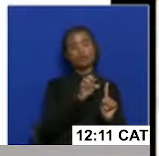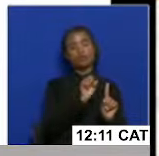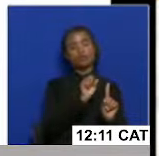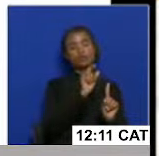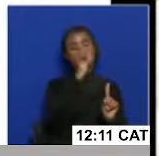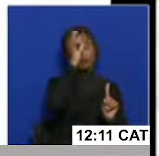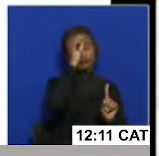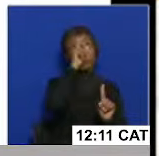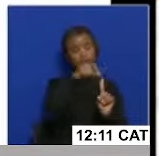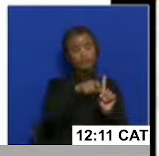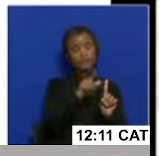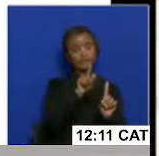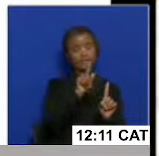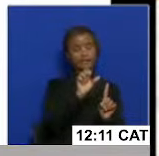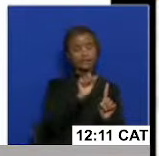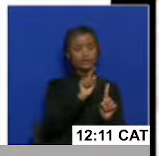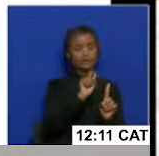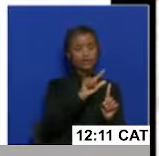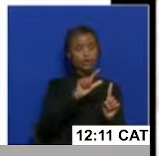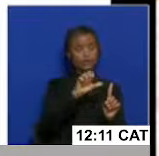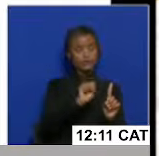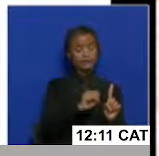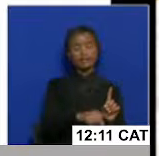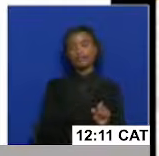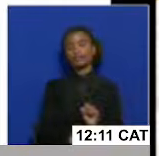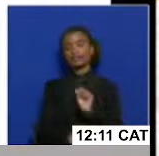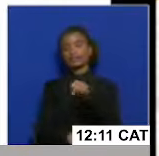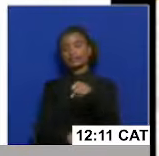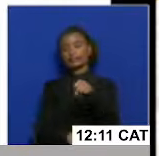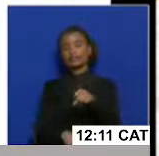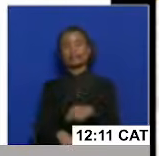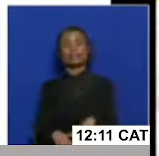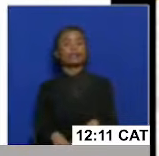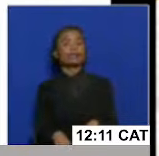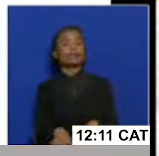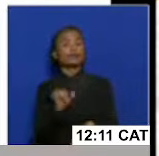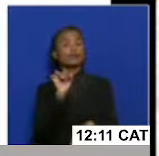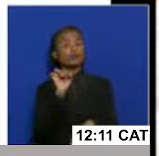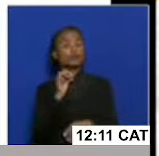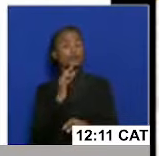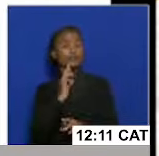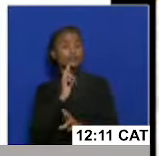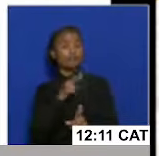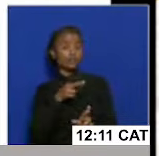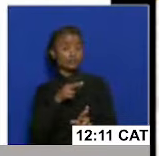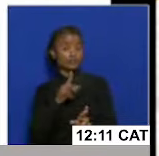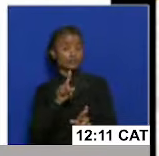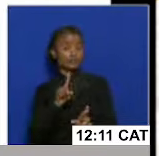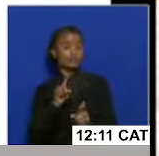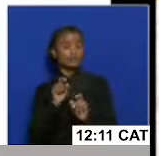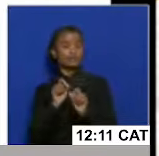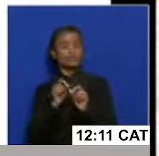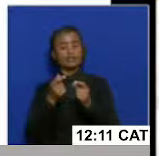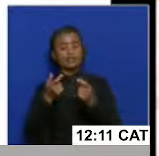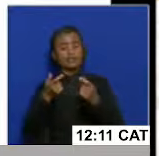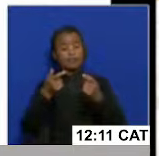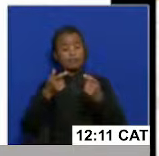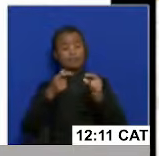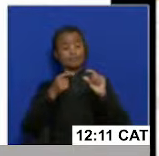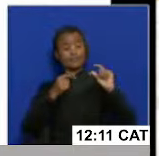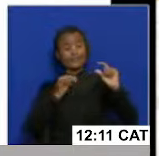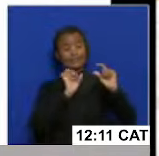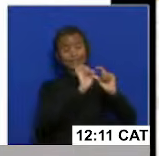Yes, advocate, it is. And then your response appears immediately beneath that, and it appears in